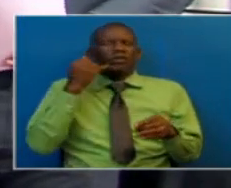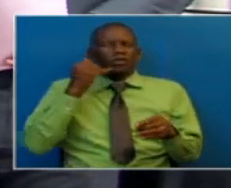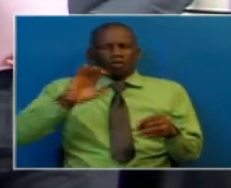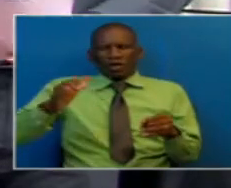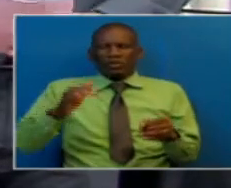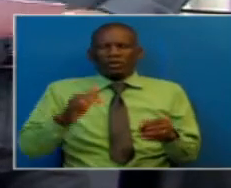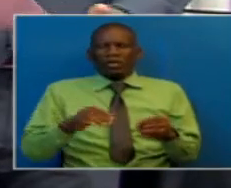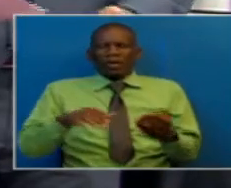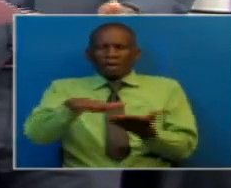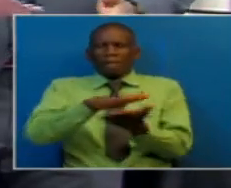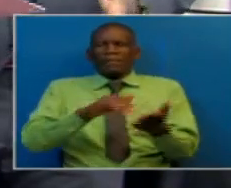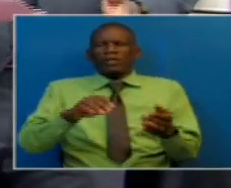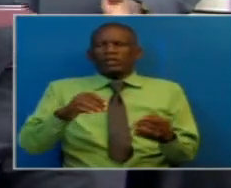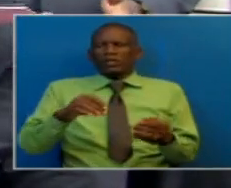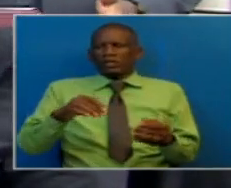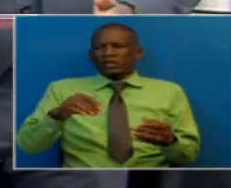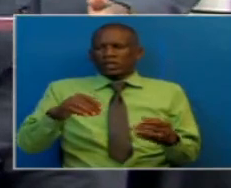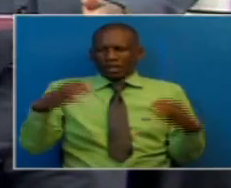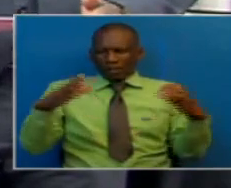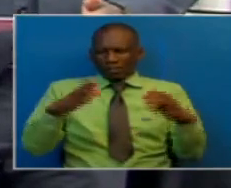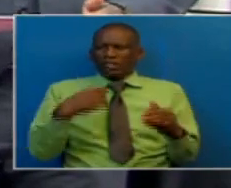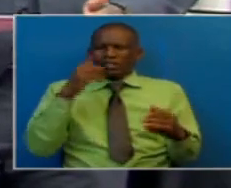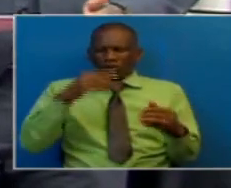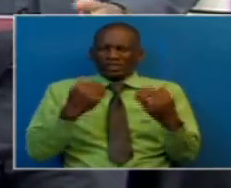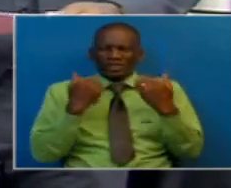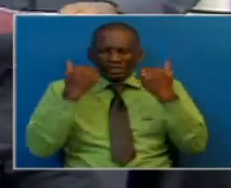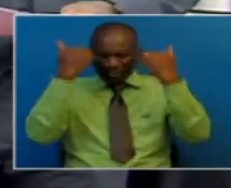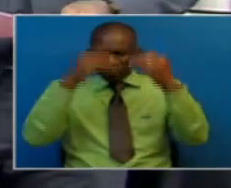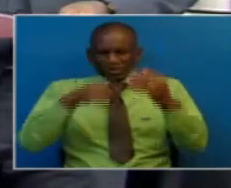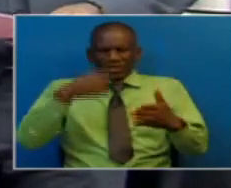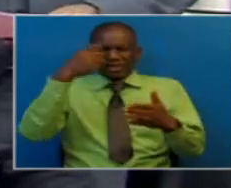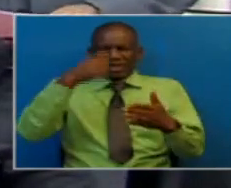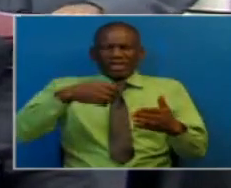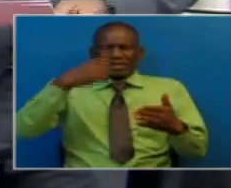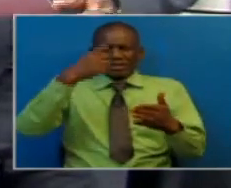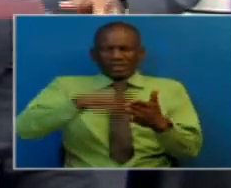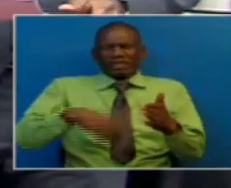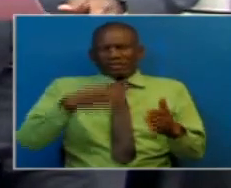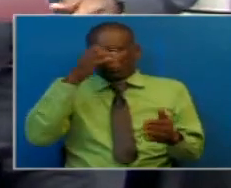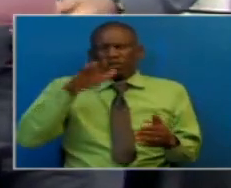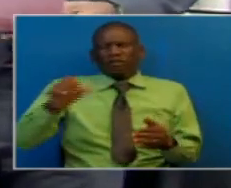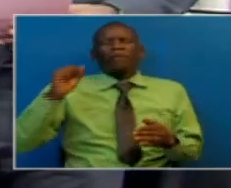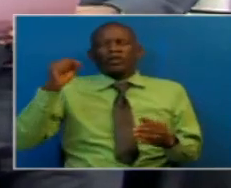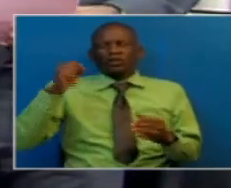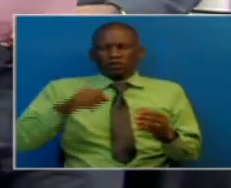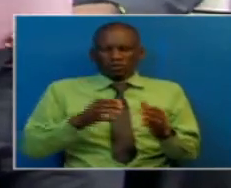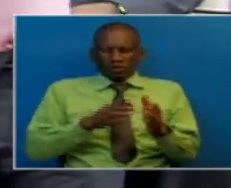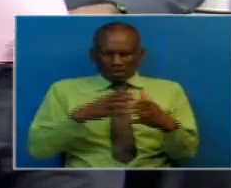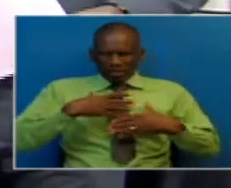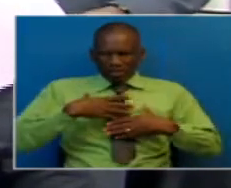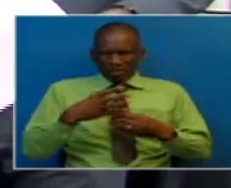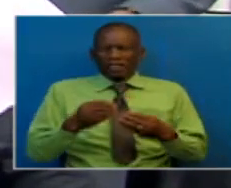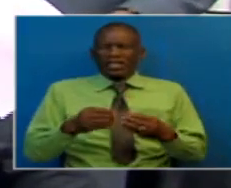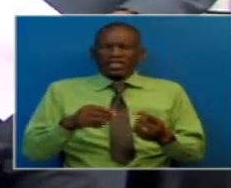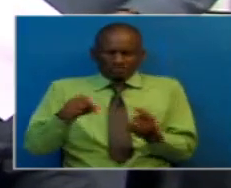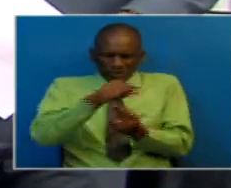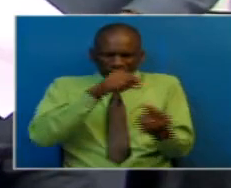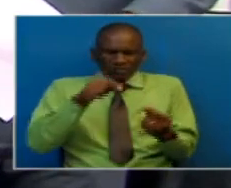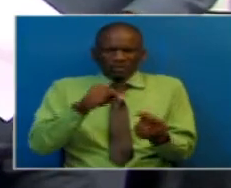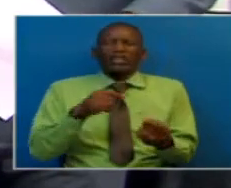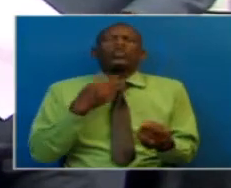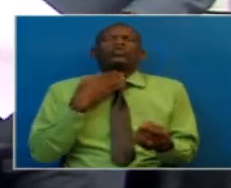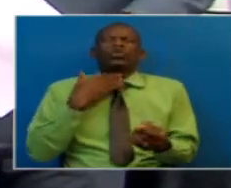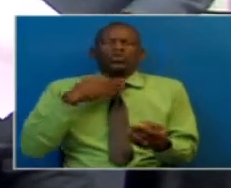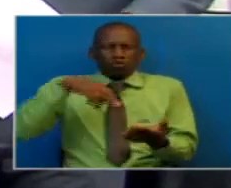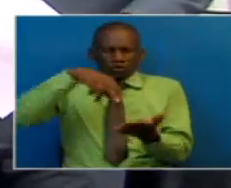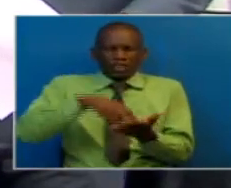Karanja, says her frustration with the taxman is due to her political ambitions, specifically her choice to run for Senate on a